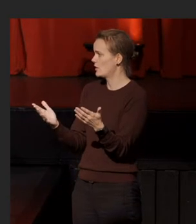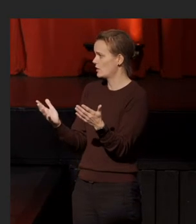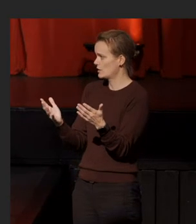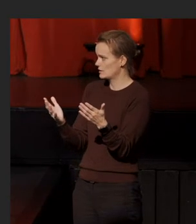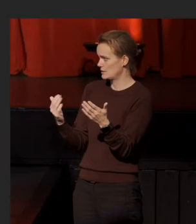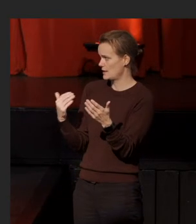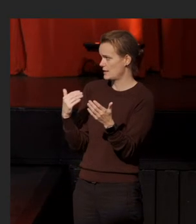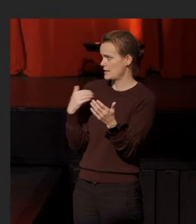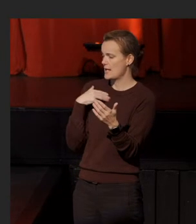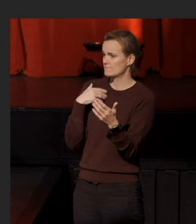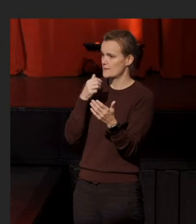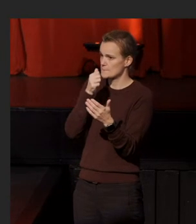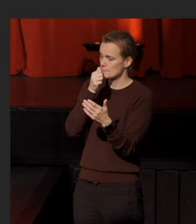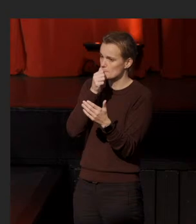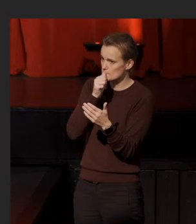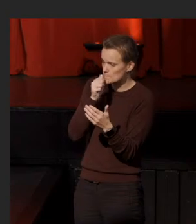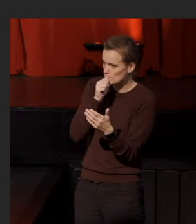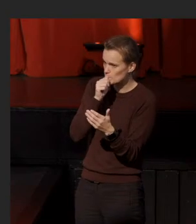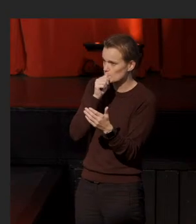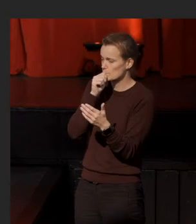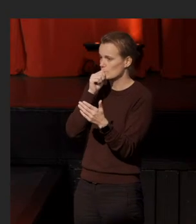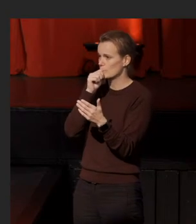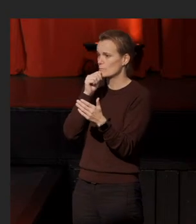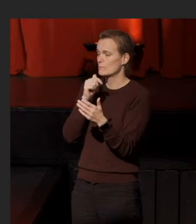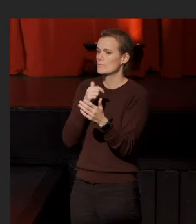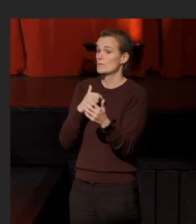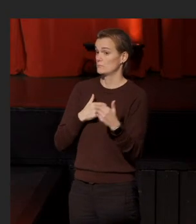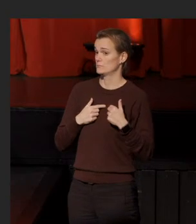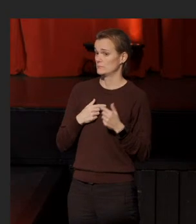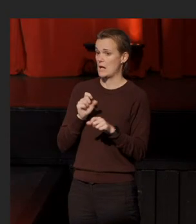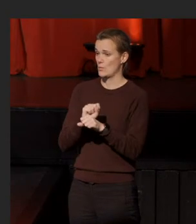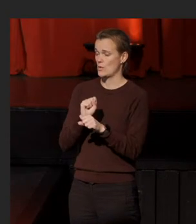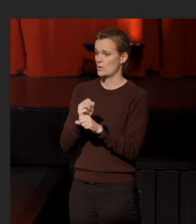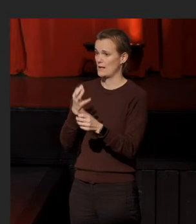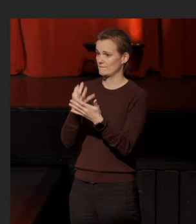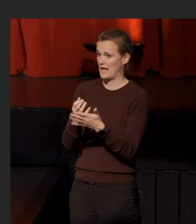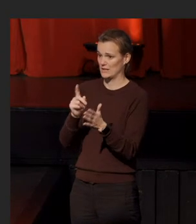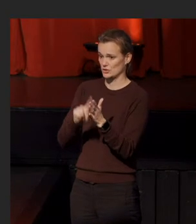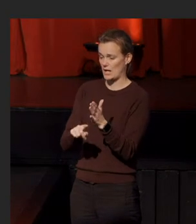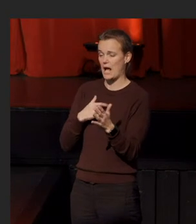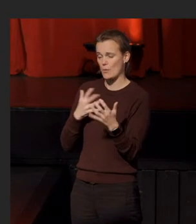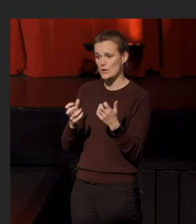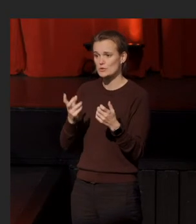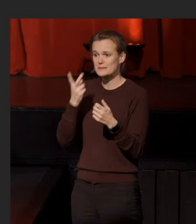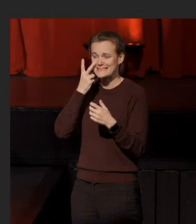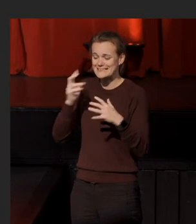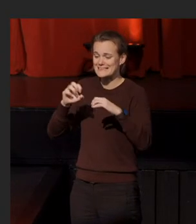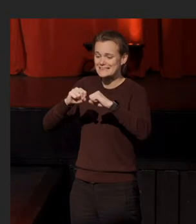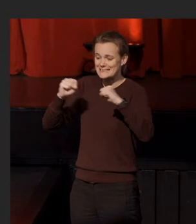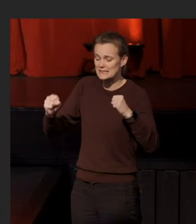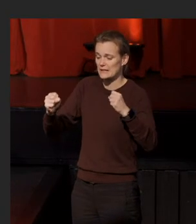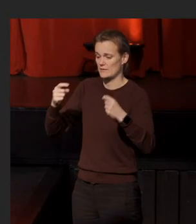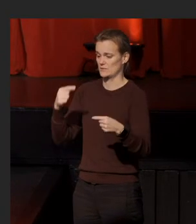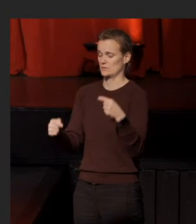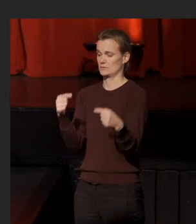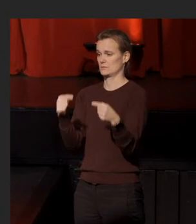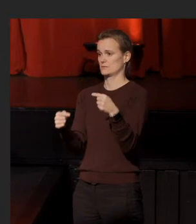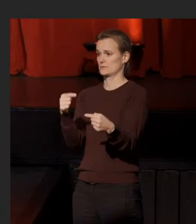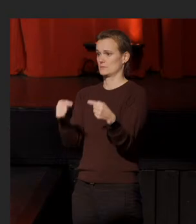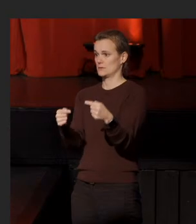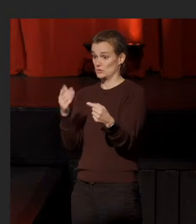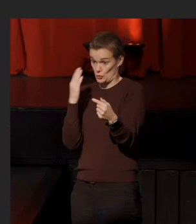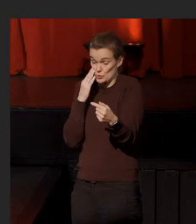as someone who works in a fact-checking organization is to be able to see the discourse that is there so that you know what is reaching people, so that